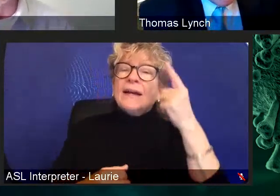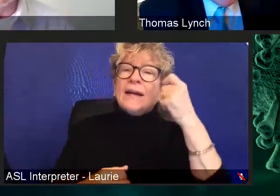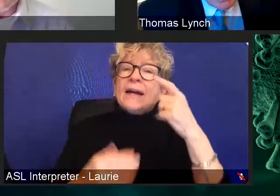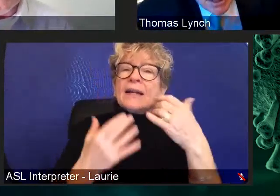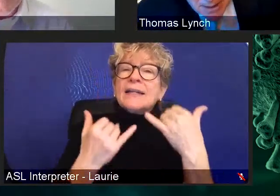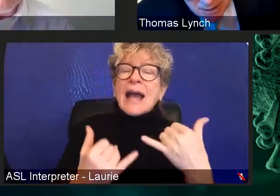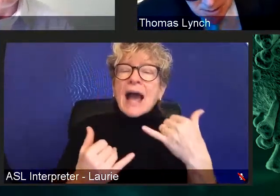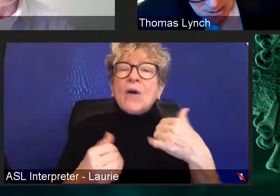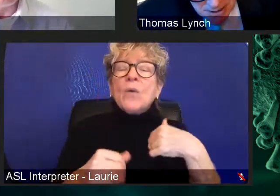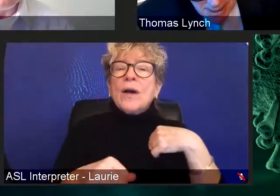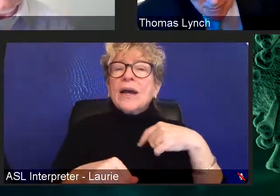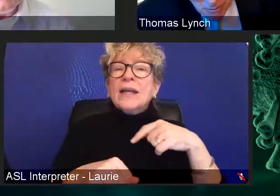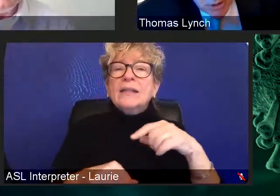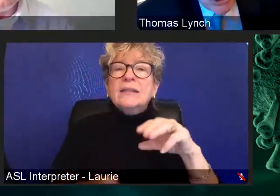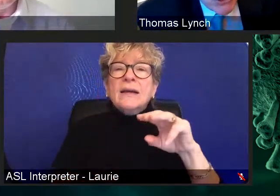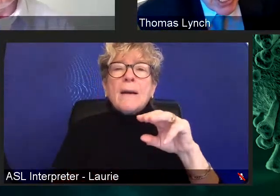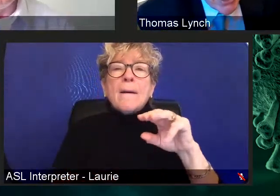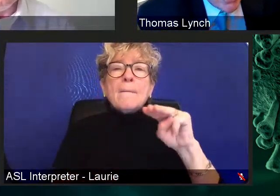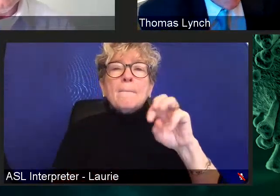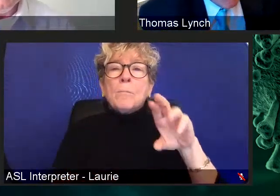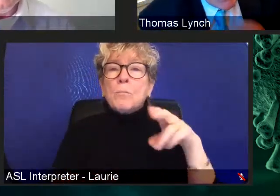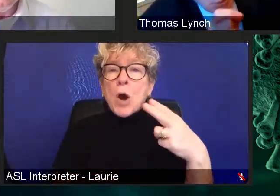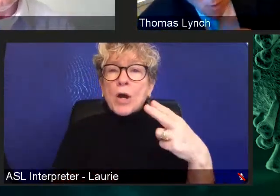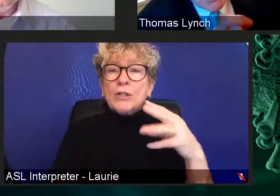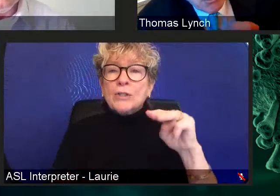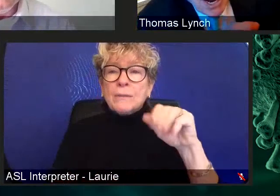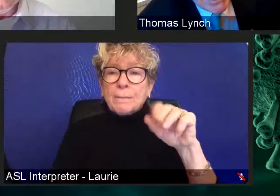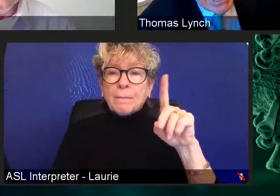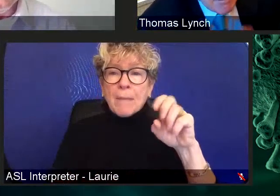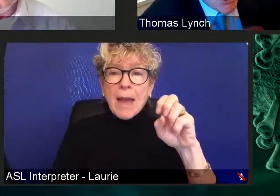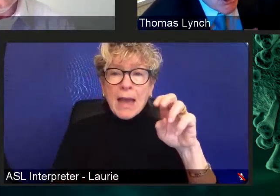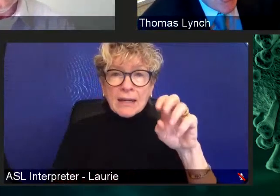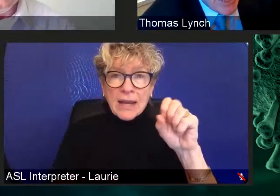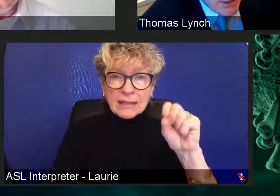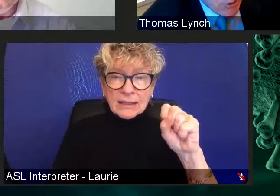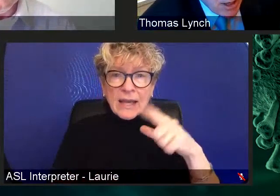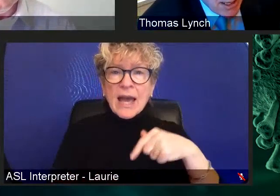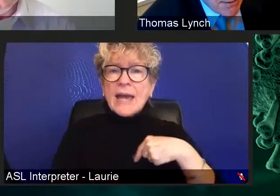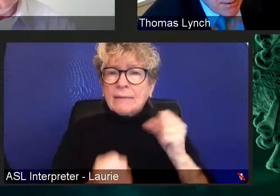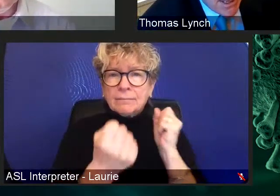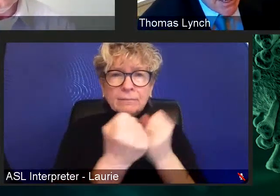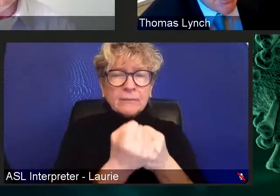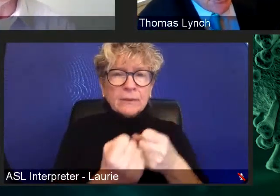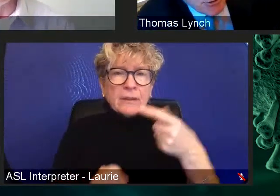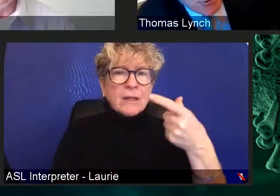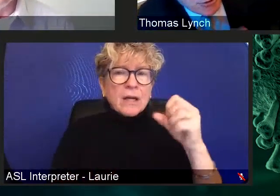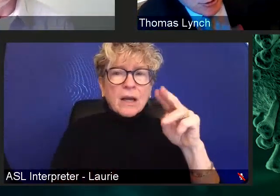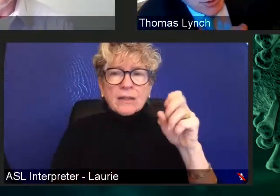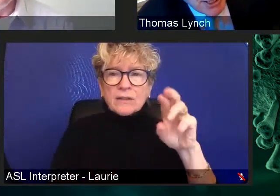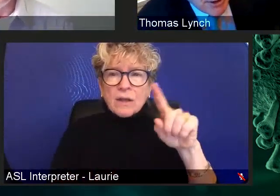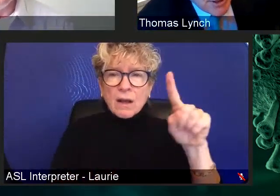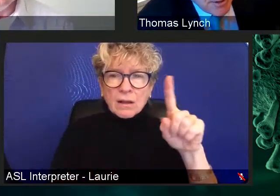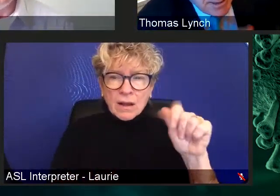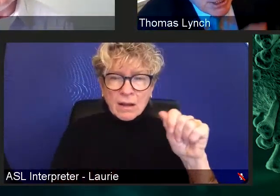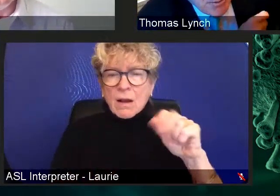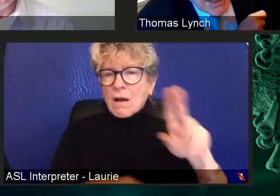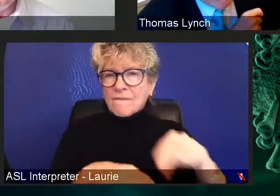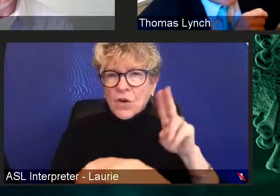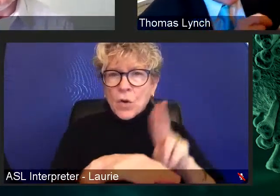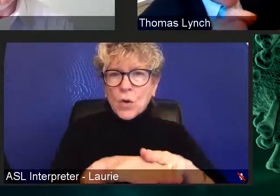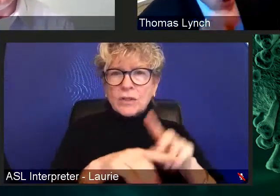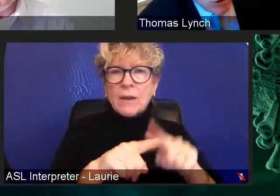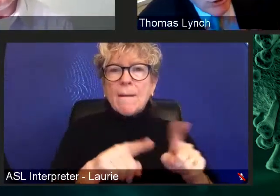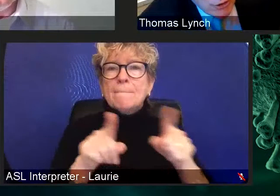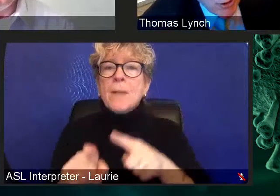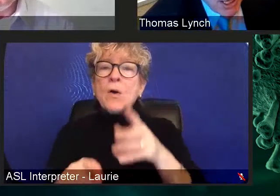obviously, being the team from Washington State. But in the women's bracket, I'm a huge fan of UConn, okay, and their new player Paige